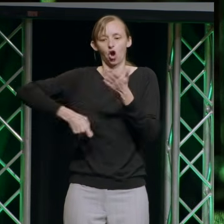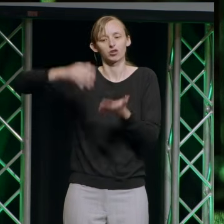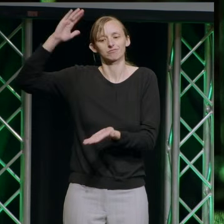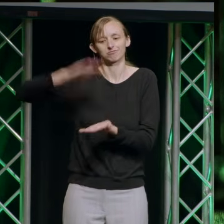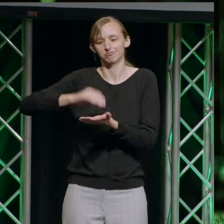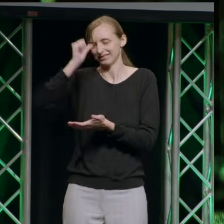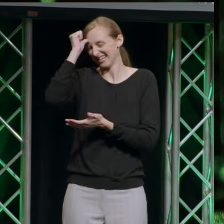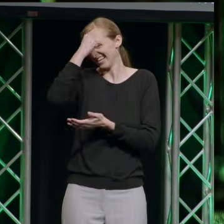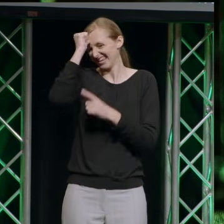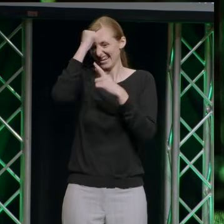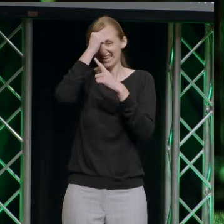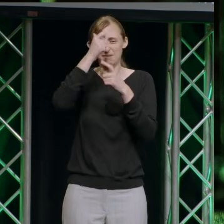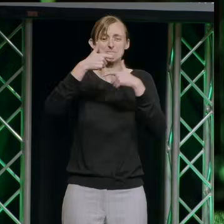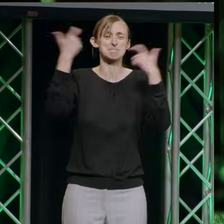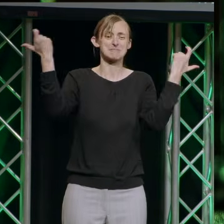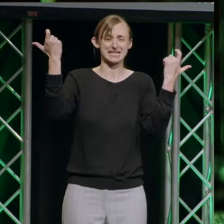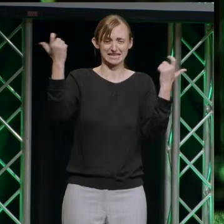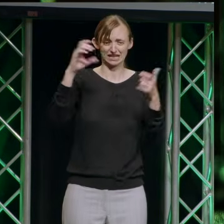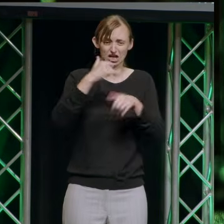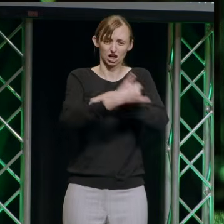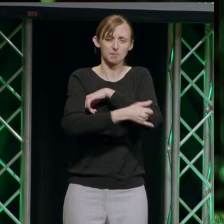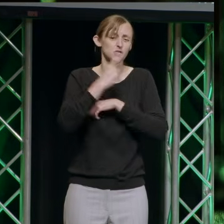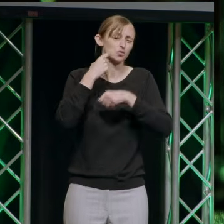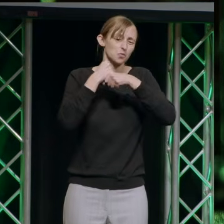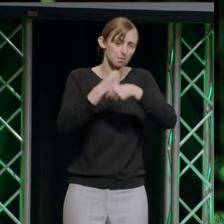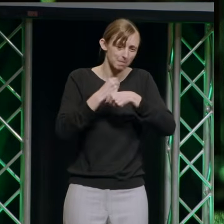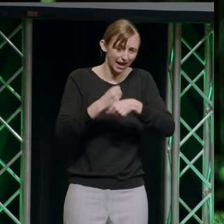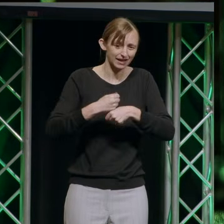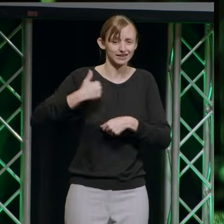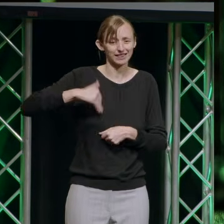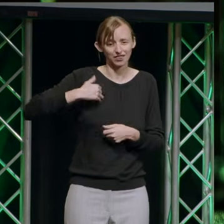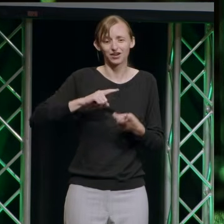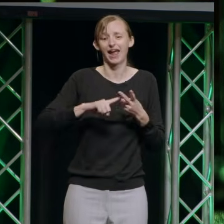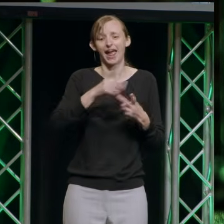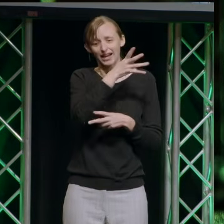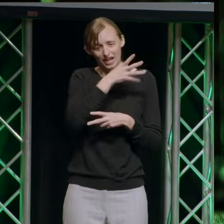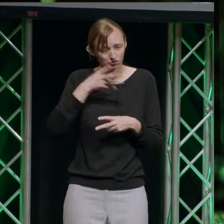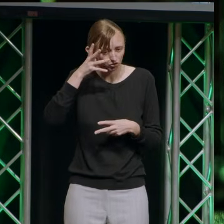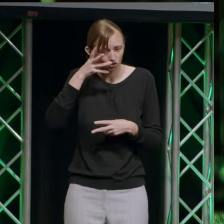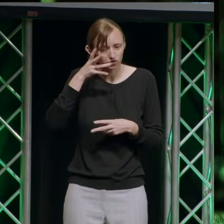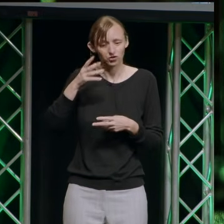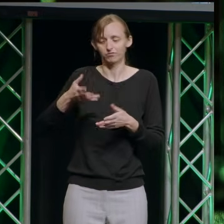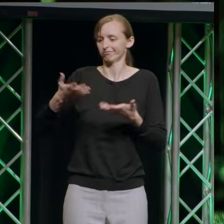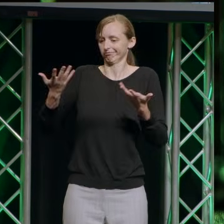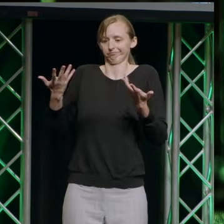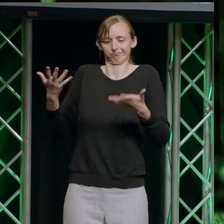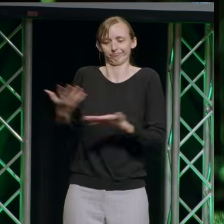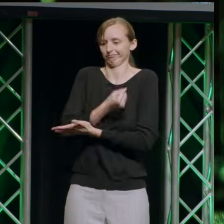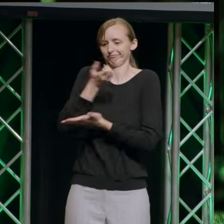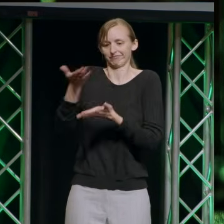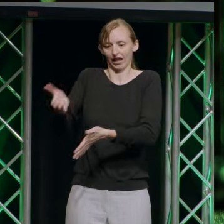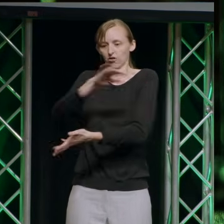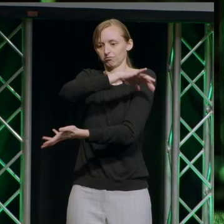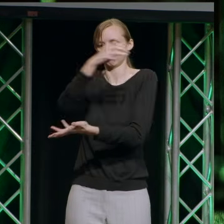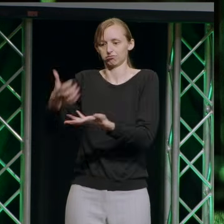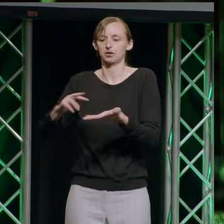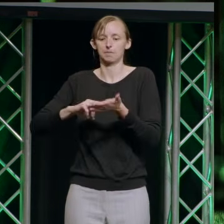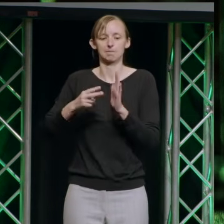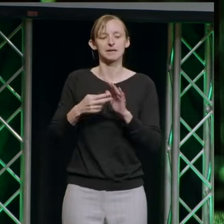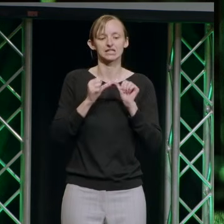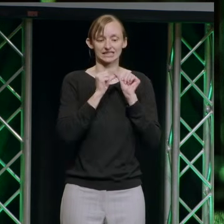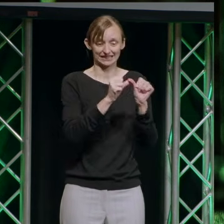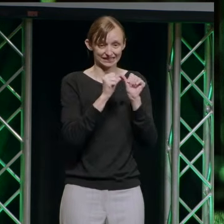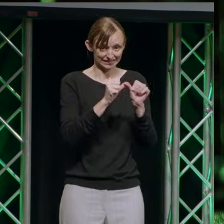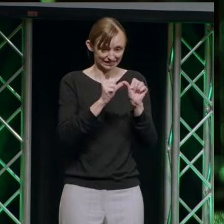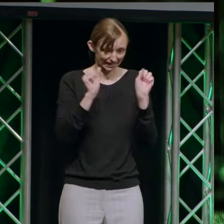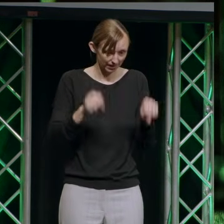hubs of the world, as well as the agri-hubs of the world. And this makes us a lot more sustainable, but it also makes us a lot more affordable,